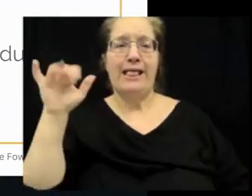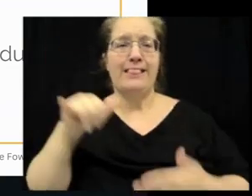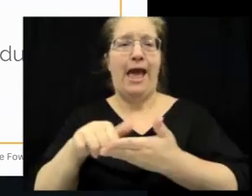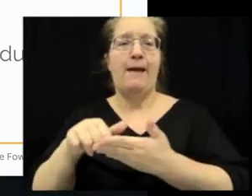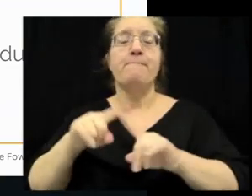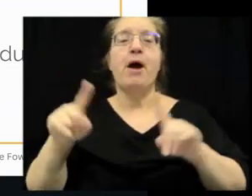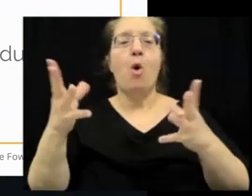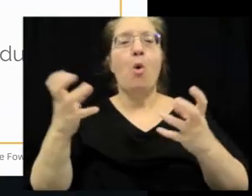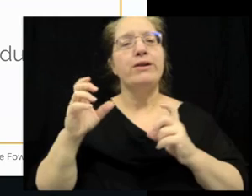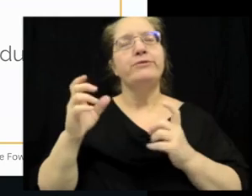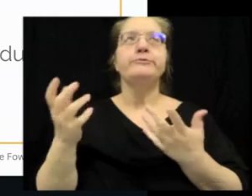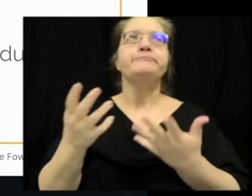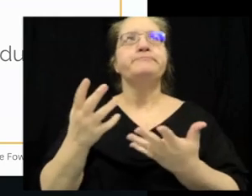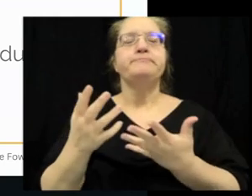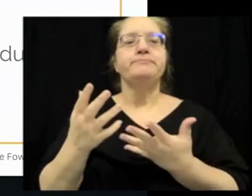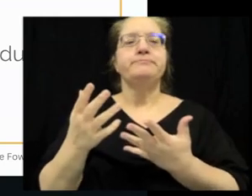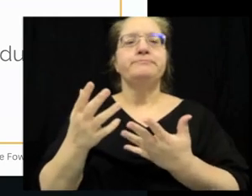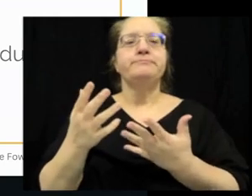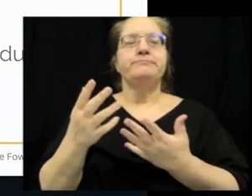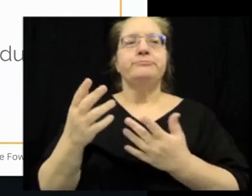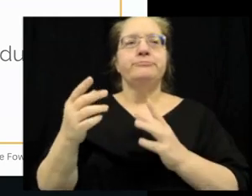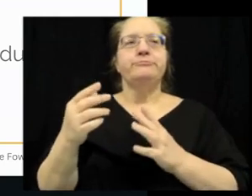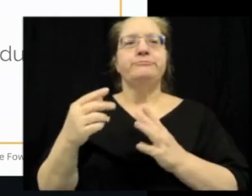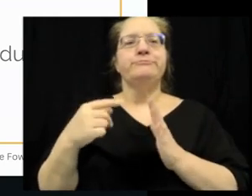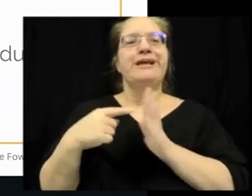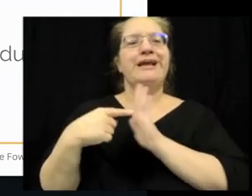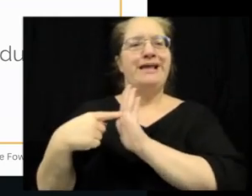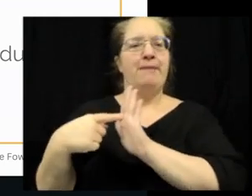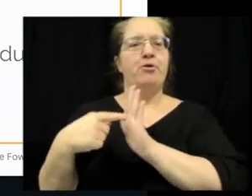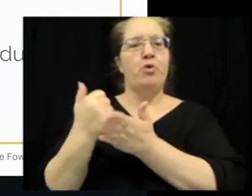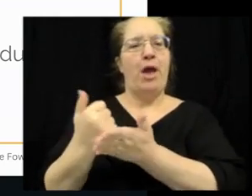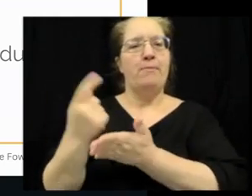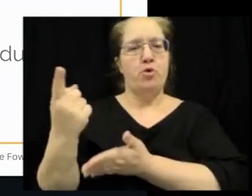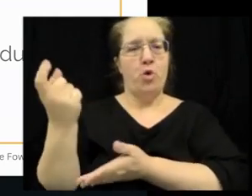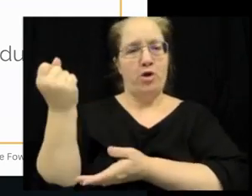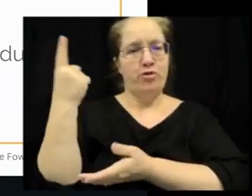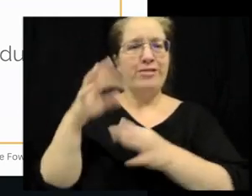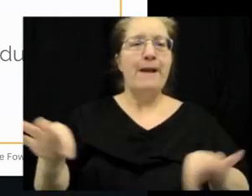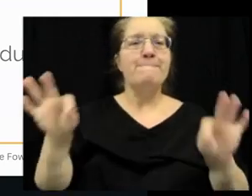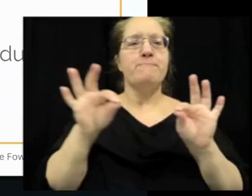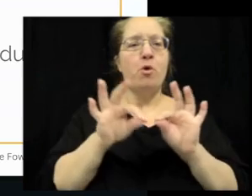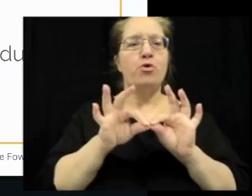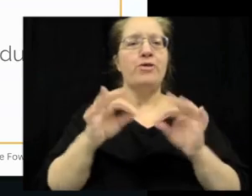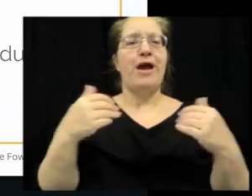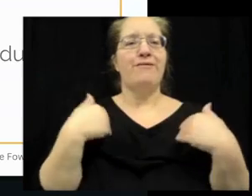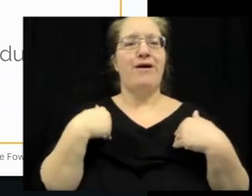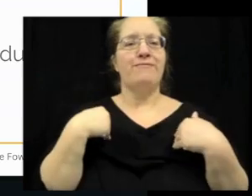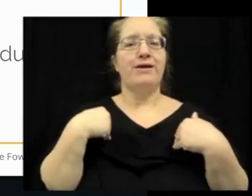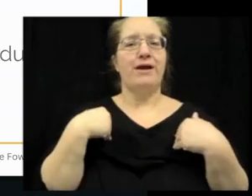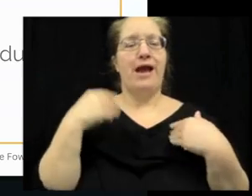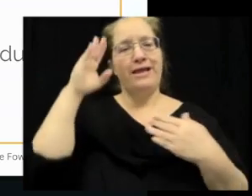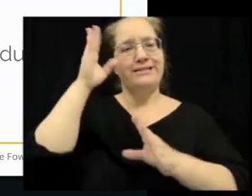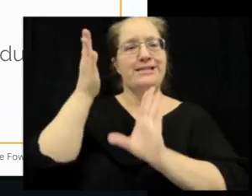give you a kind of an analogy to kind of help you understand the importance of having a